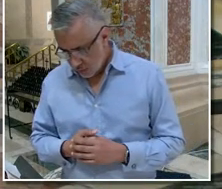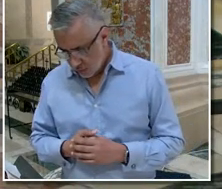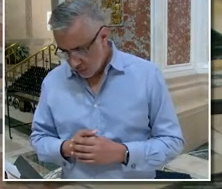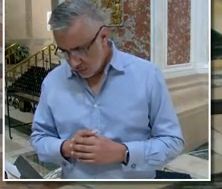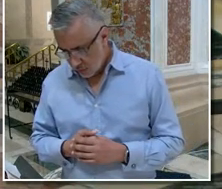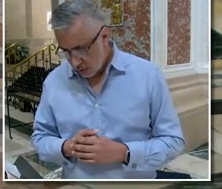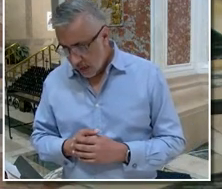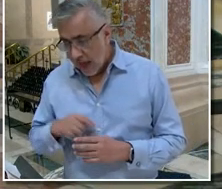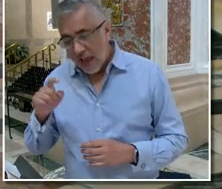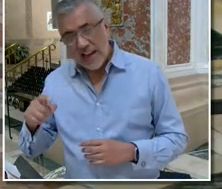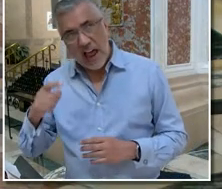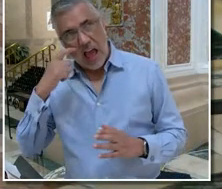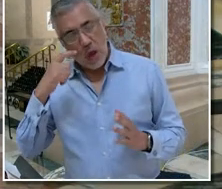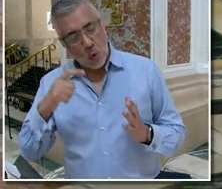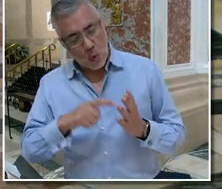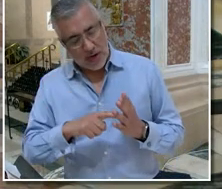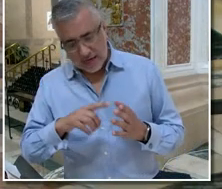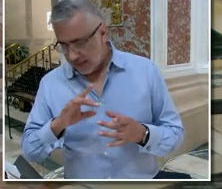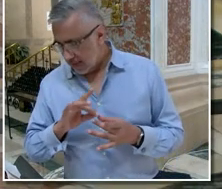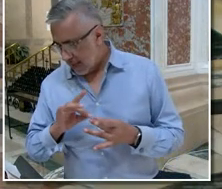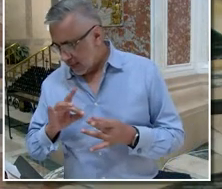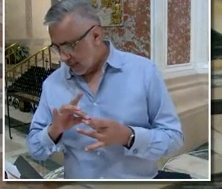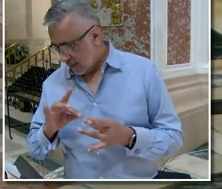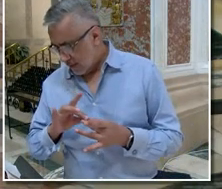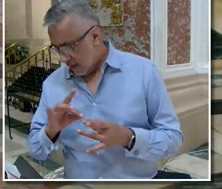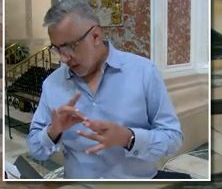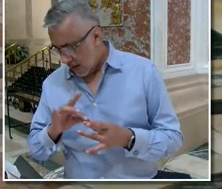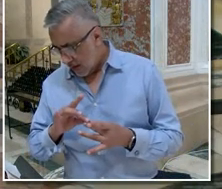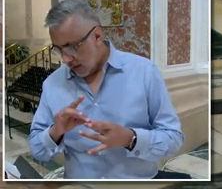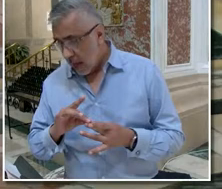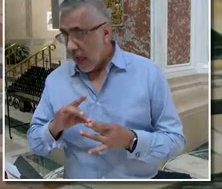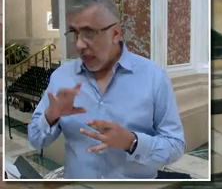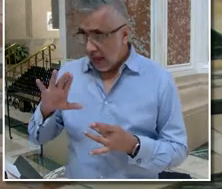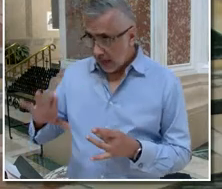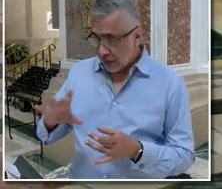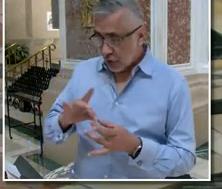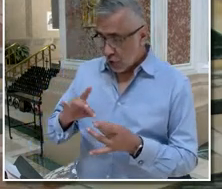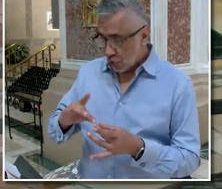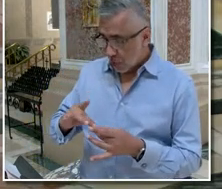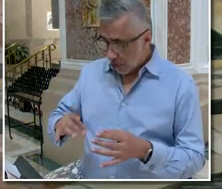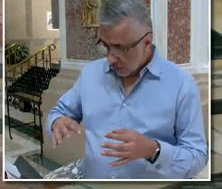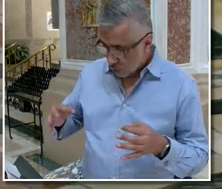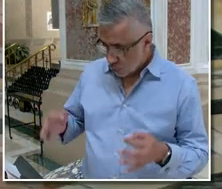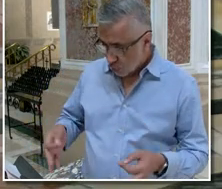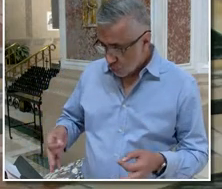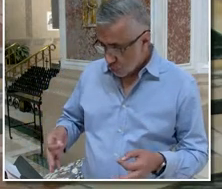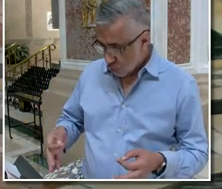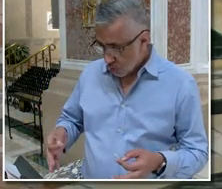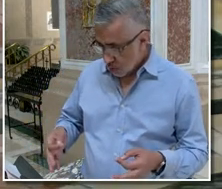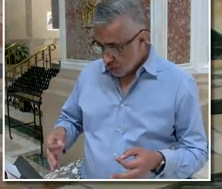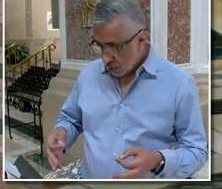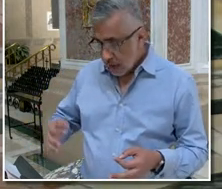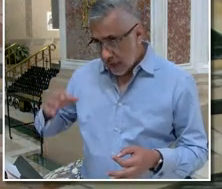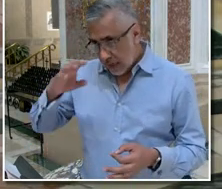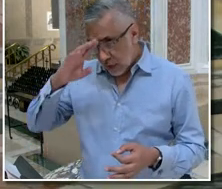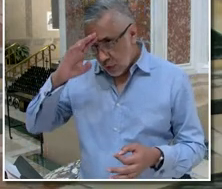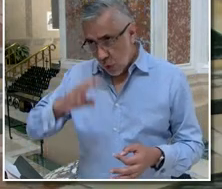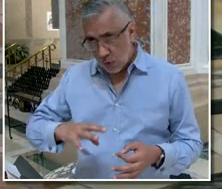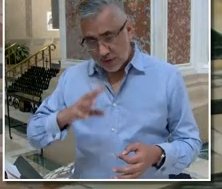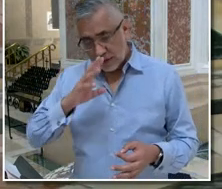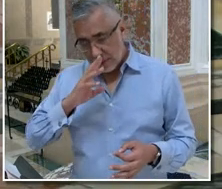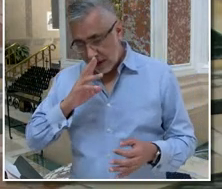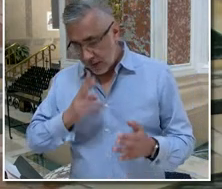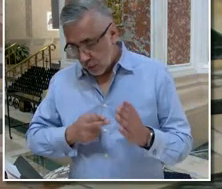An eyewitness has testified, and his testimony is true. He knows that he is speaking the